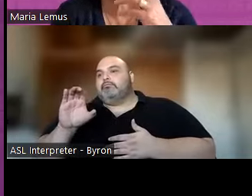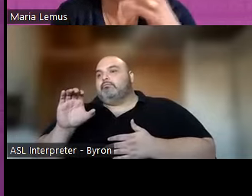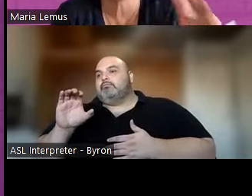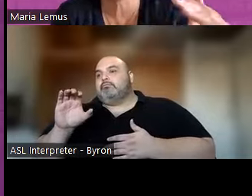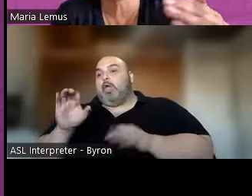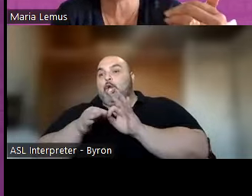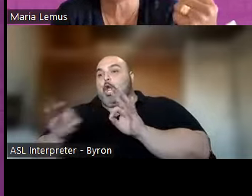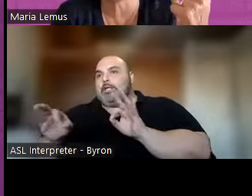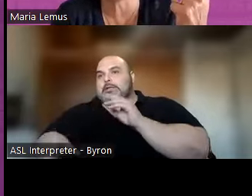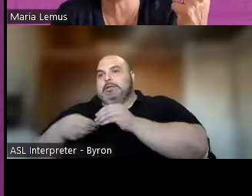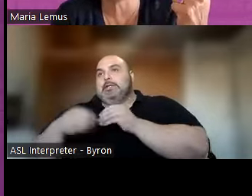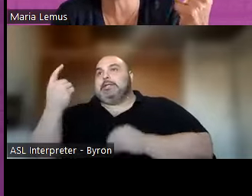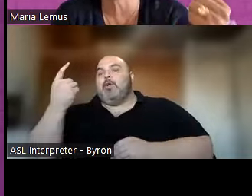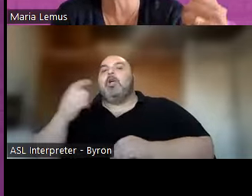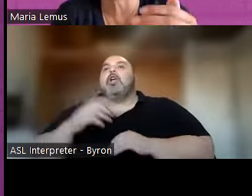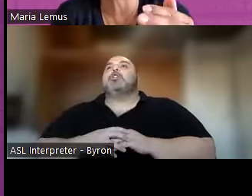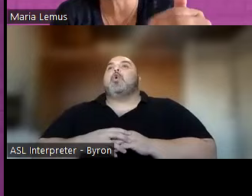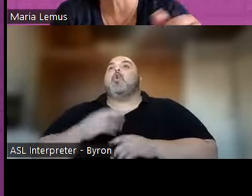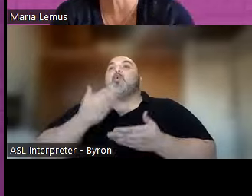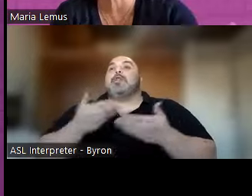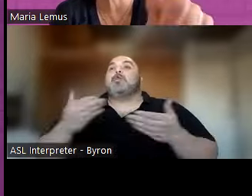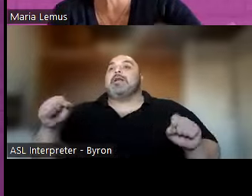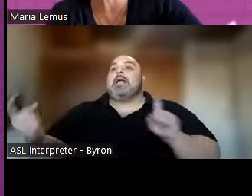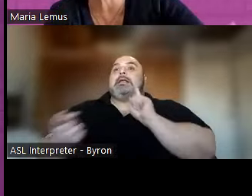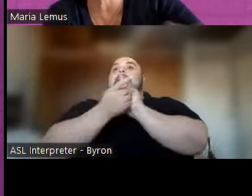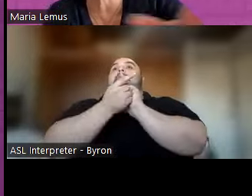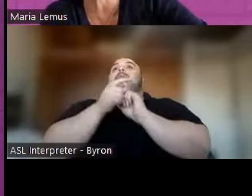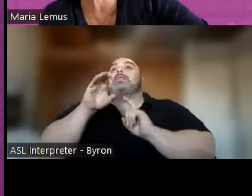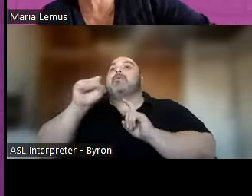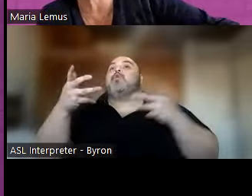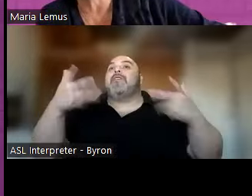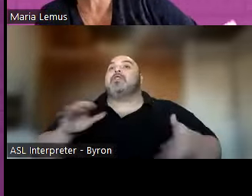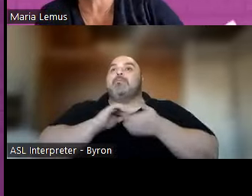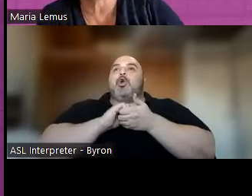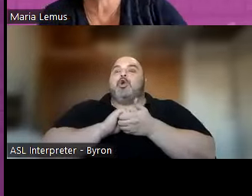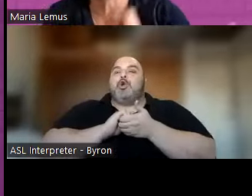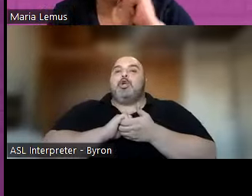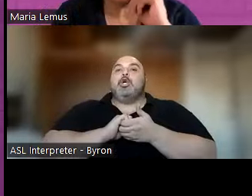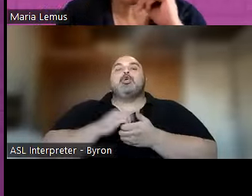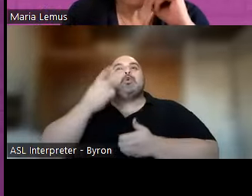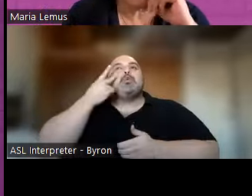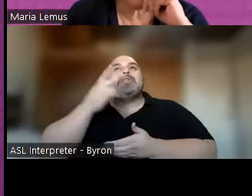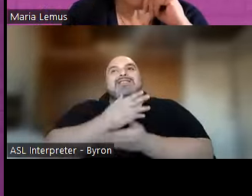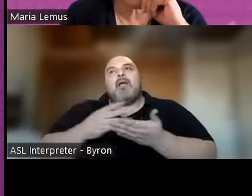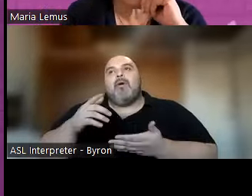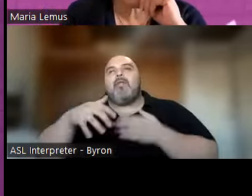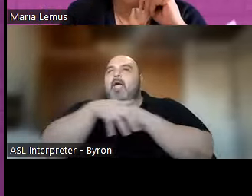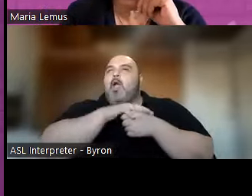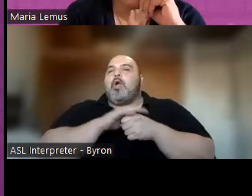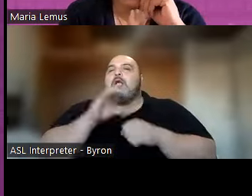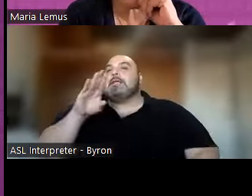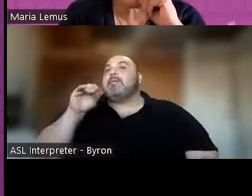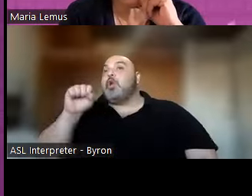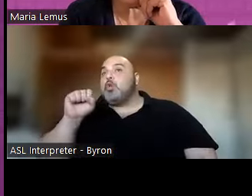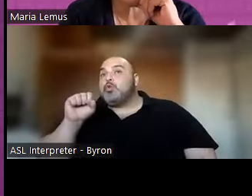so that resources can come to CBOs who are already partnering. As I mentioned, you see some of these areas that CBOs,